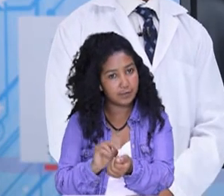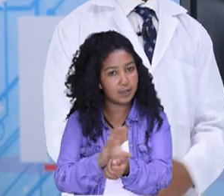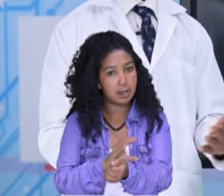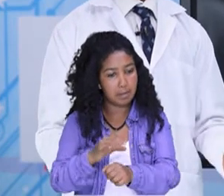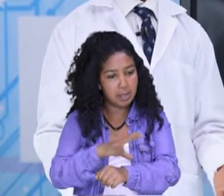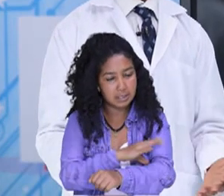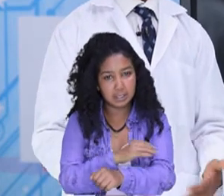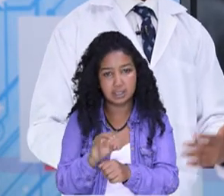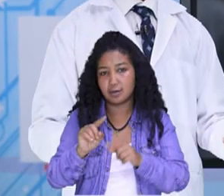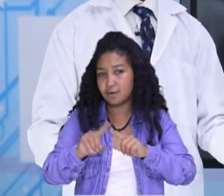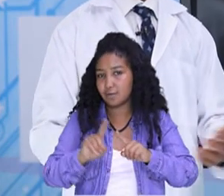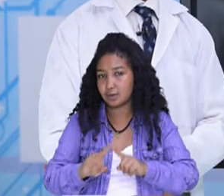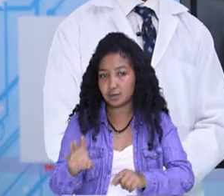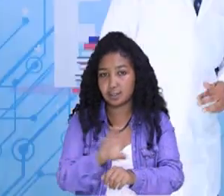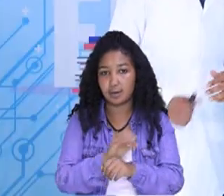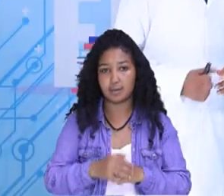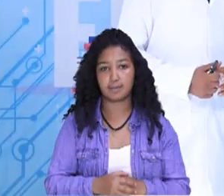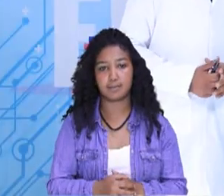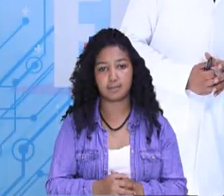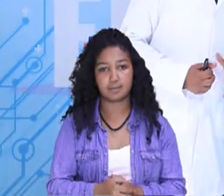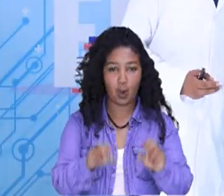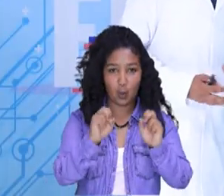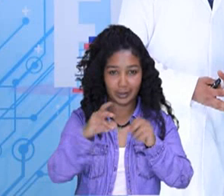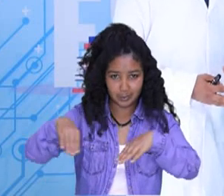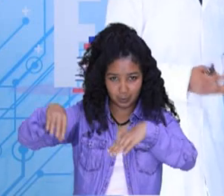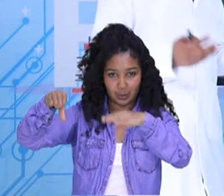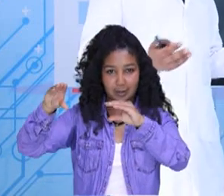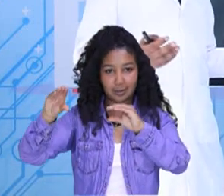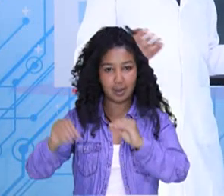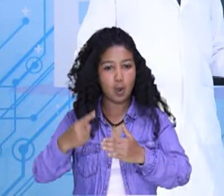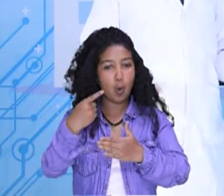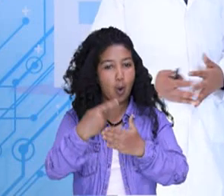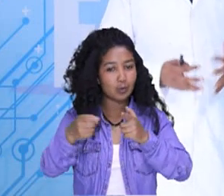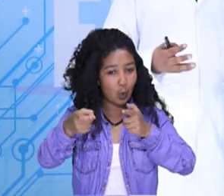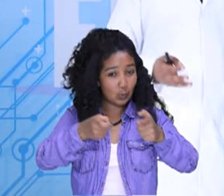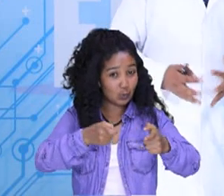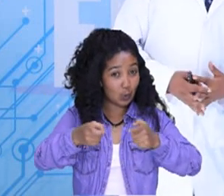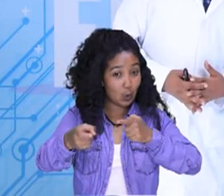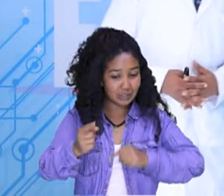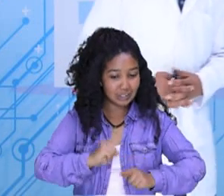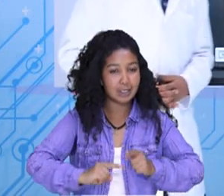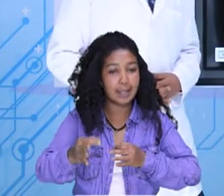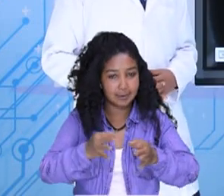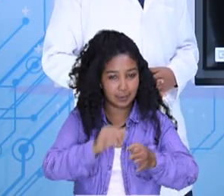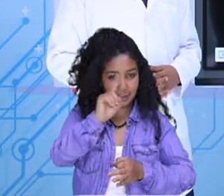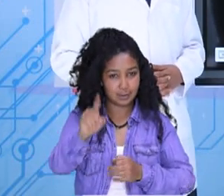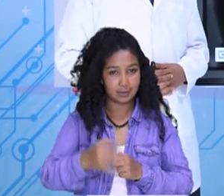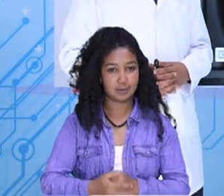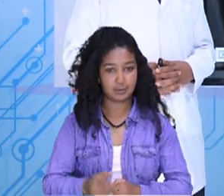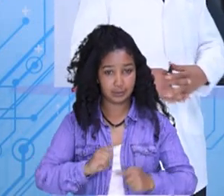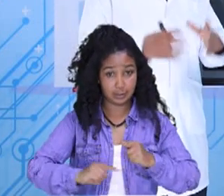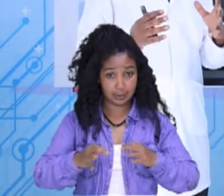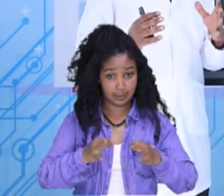cell, cardiac cell, and so on. Okay, students, what controls gene expression?